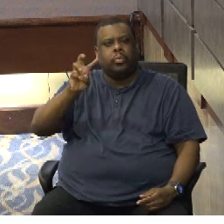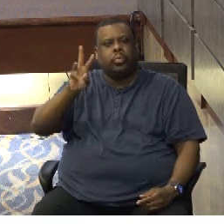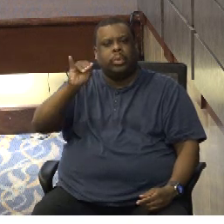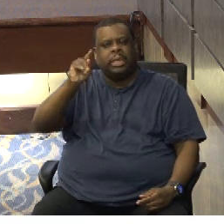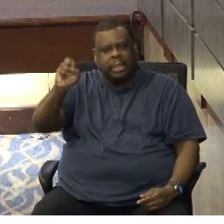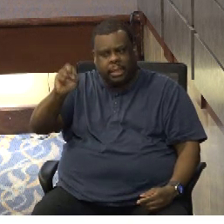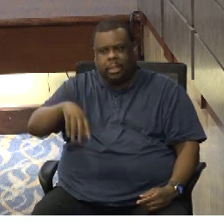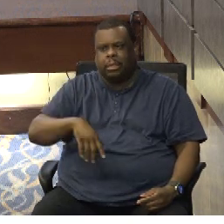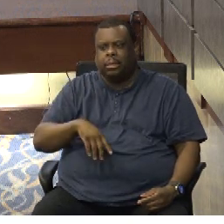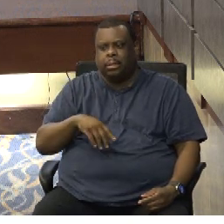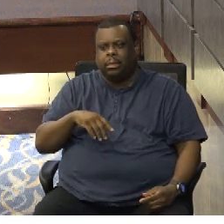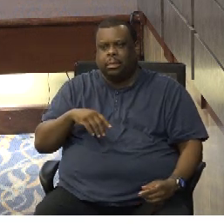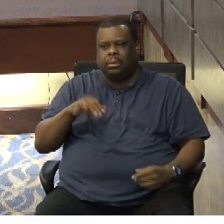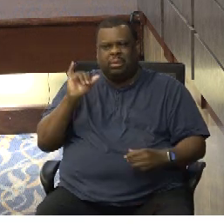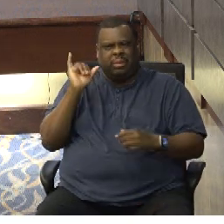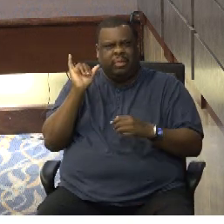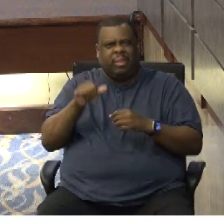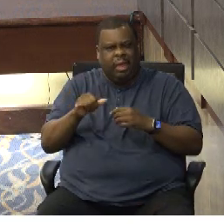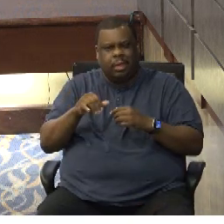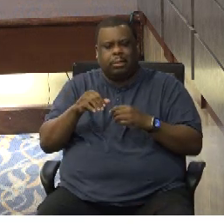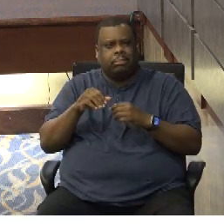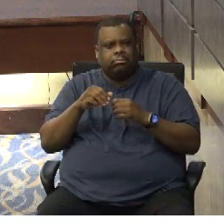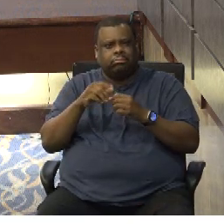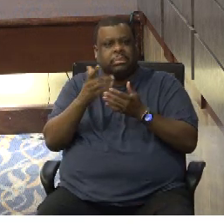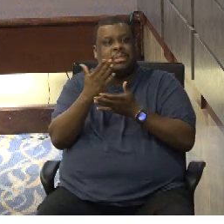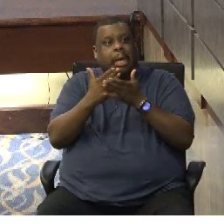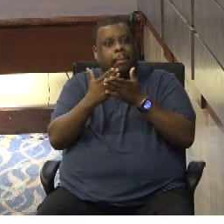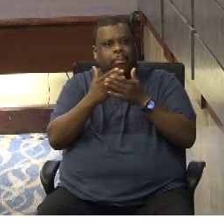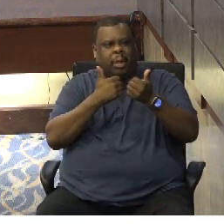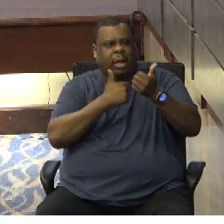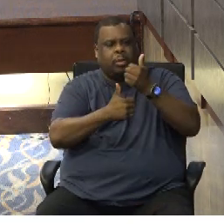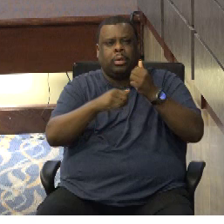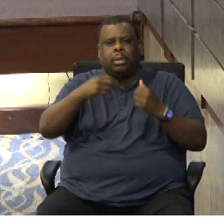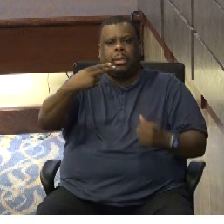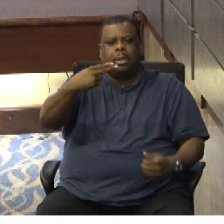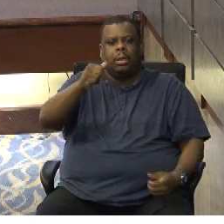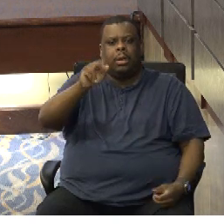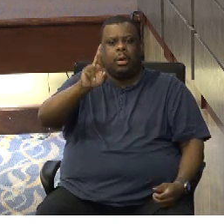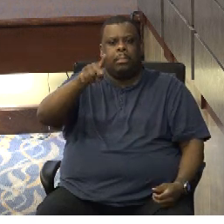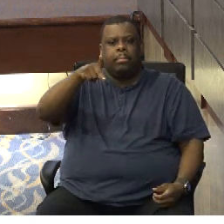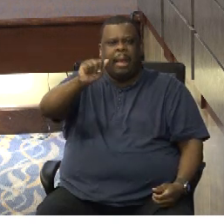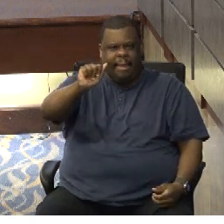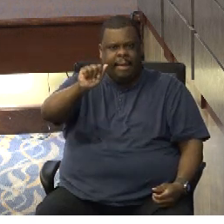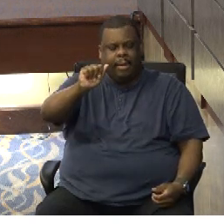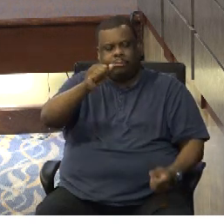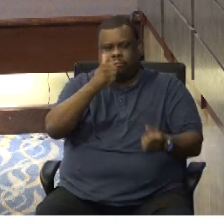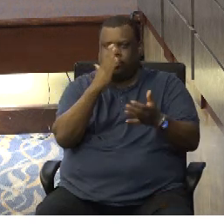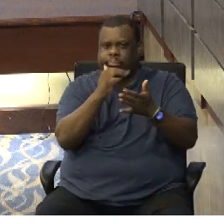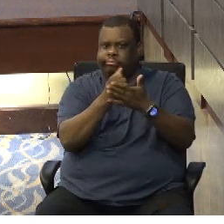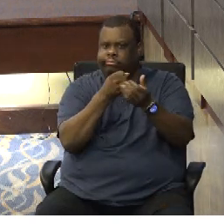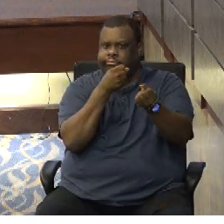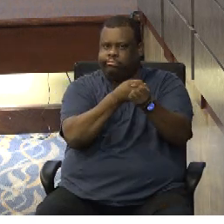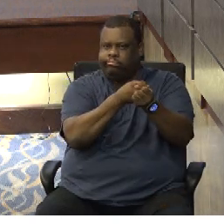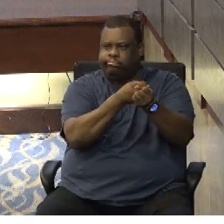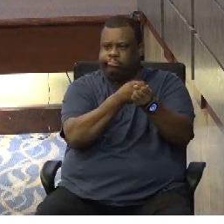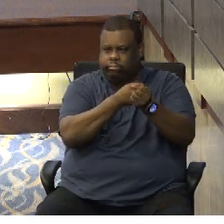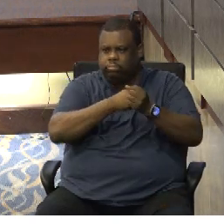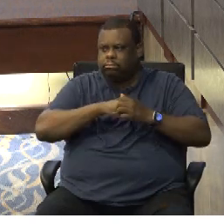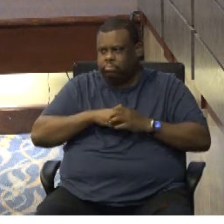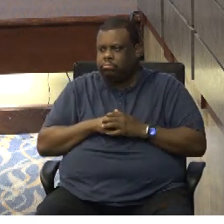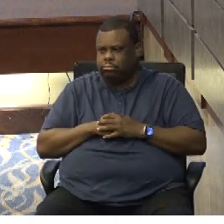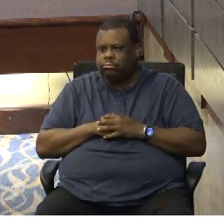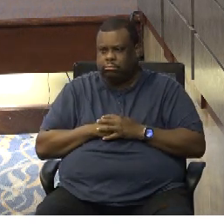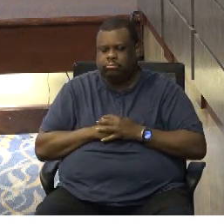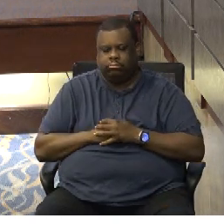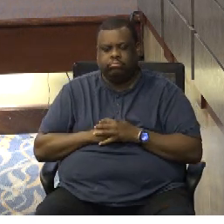Some of these are not necessarily funded with ARPA, but the whole project includes all these facilities. And they're part of the community Wi-Fi